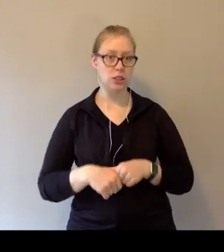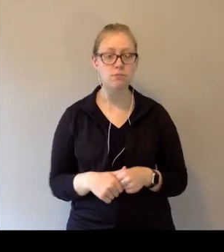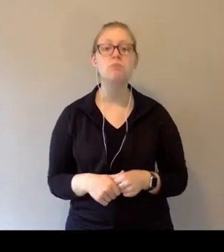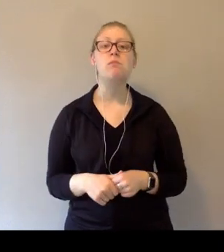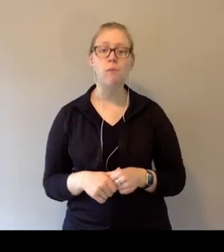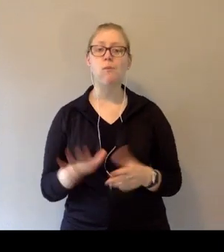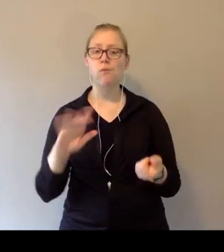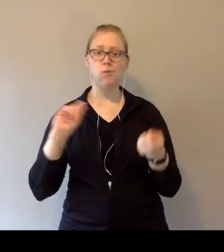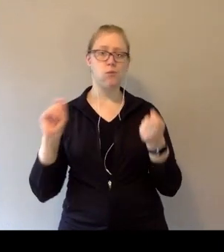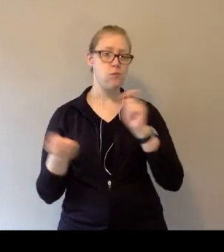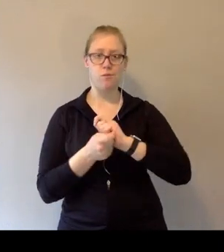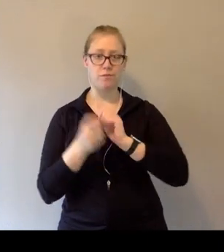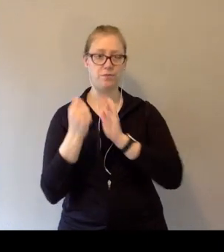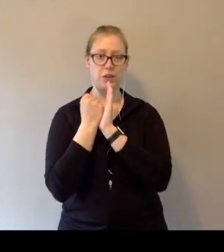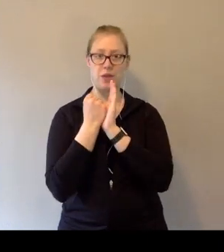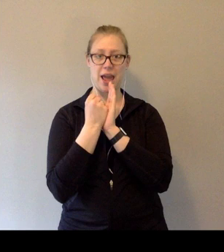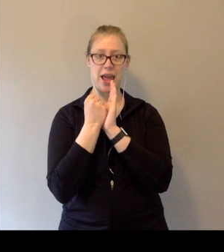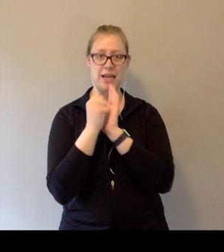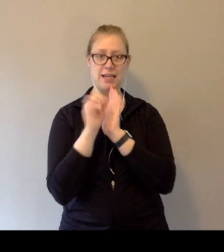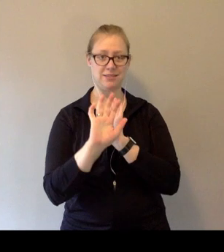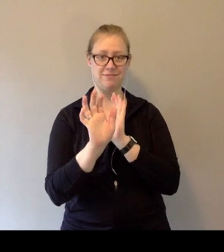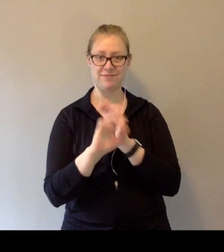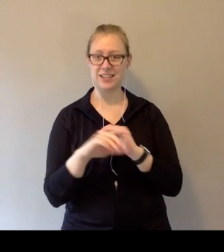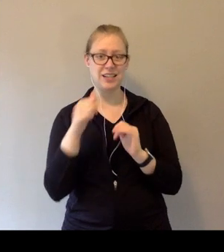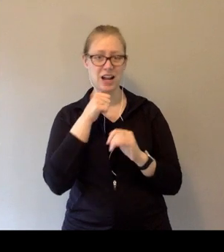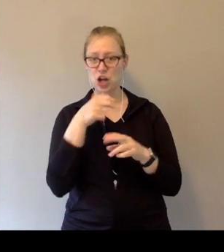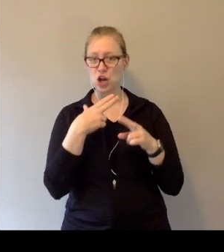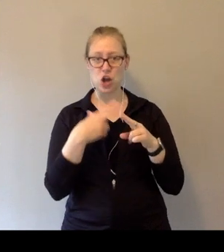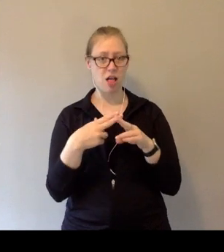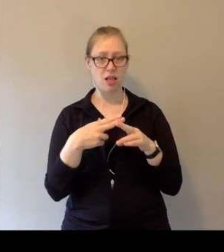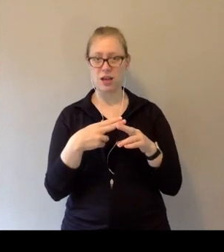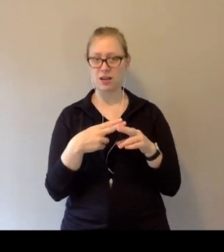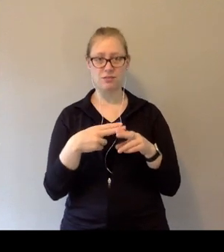our triangle. We're not going to call it